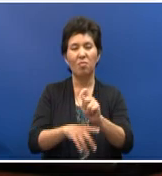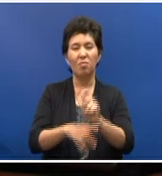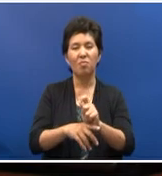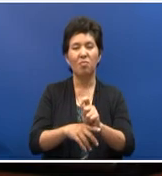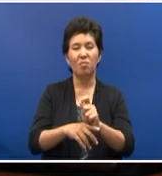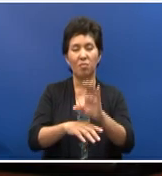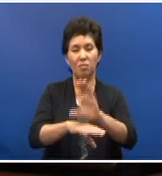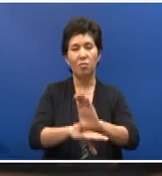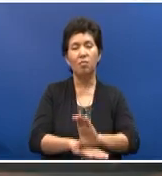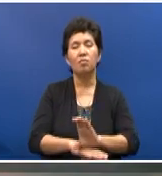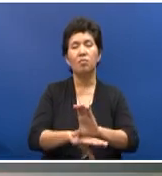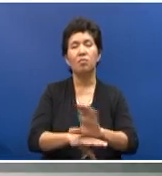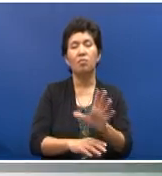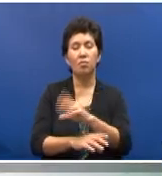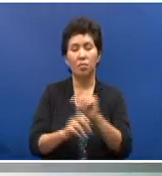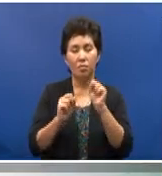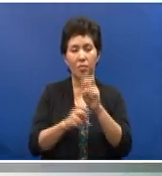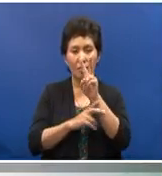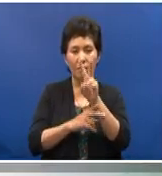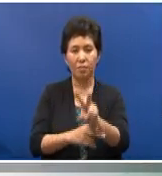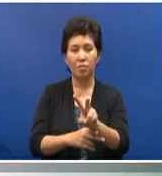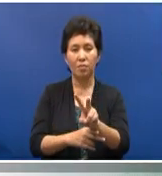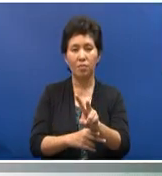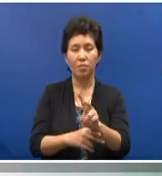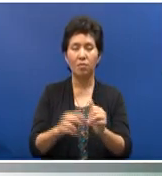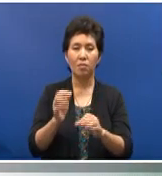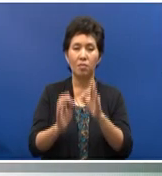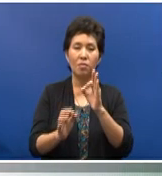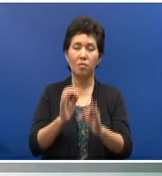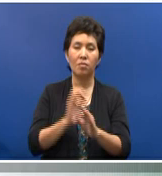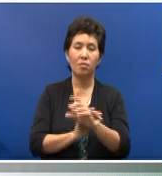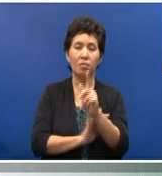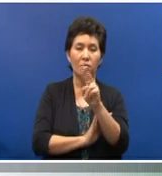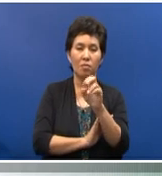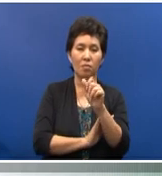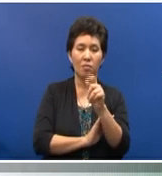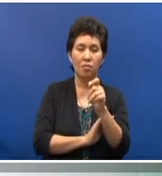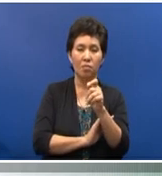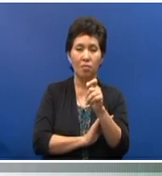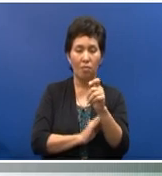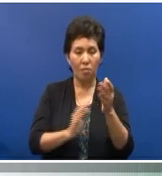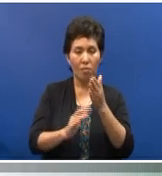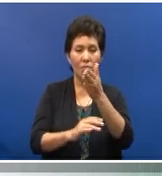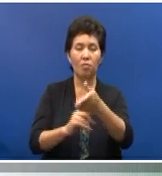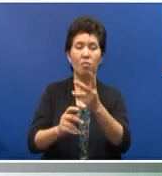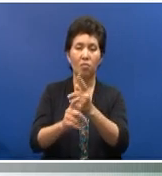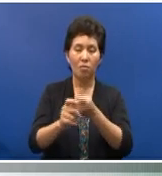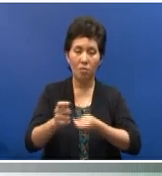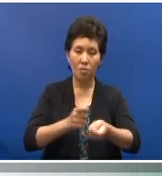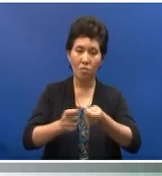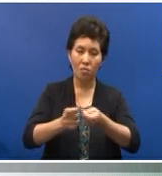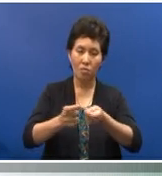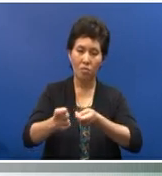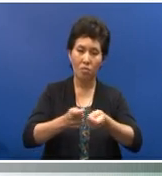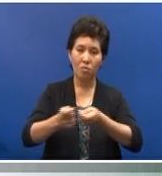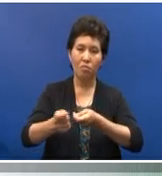Okay, and we can see that if anthropology succeeds in reducing our cultural misconceptions,